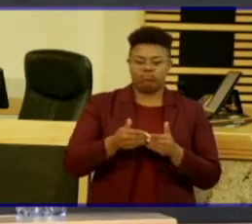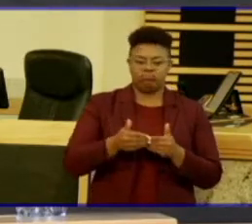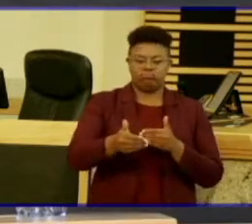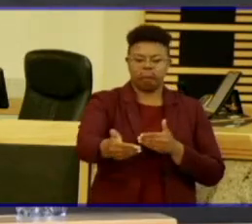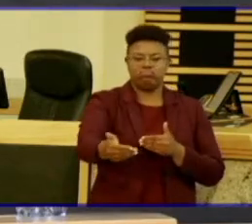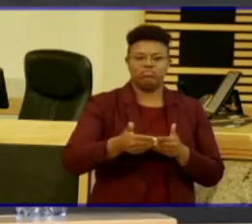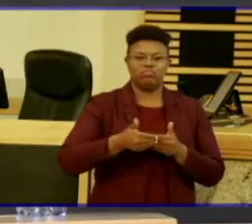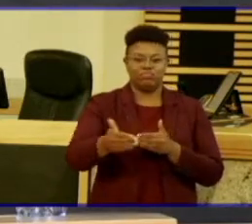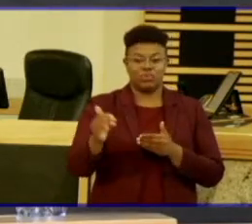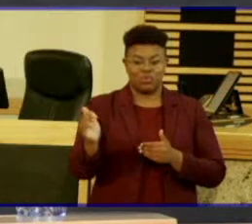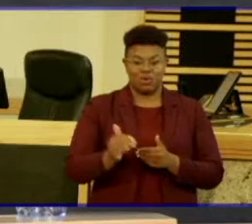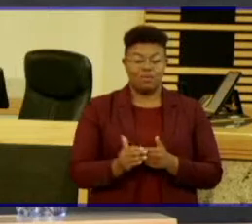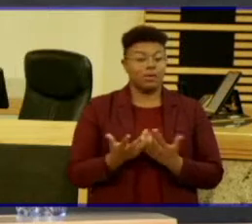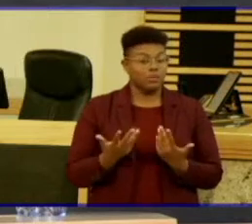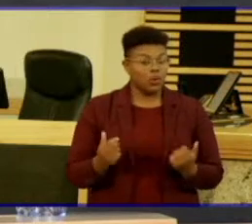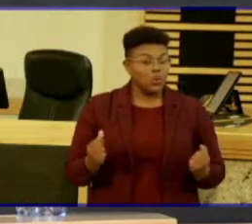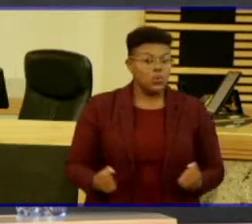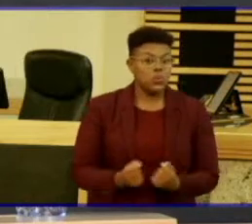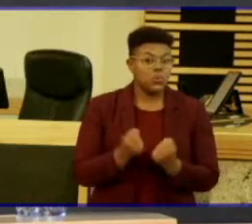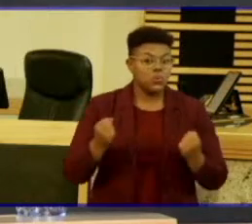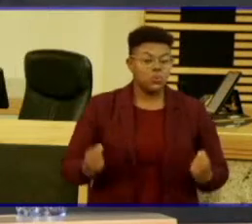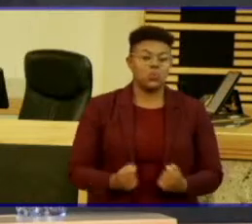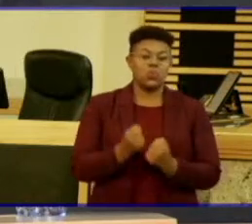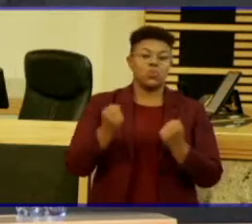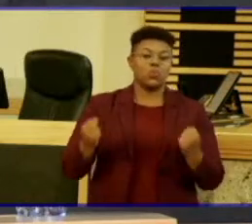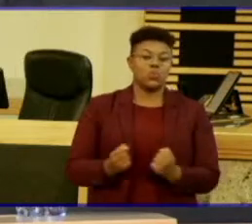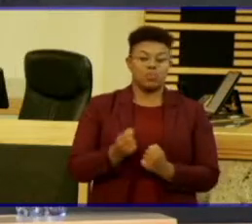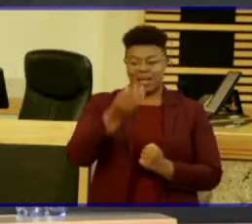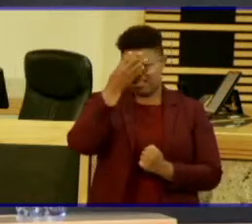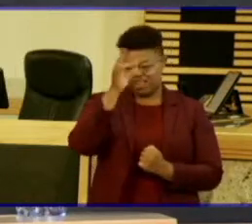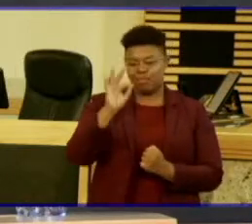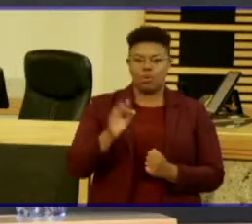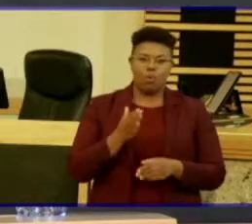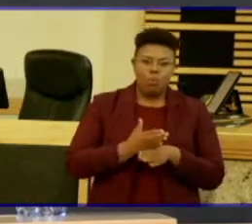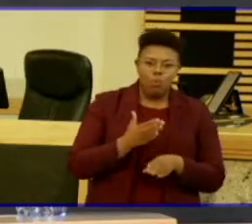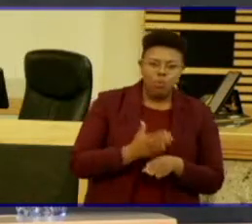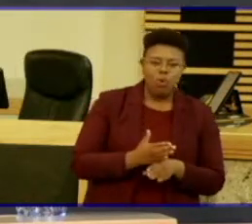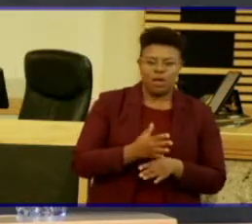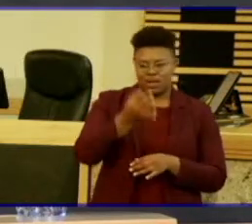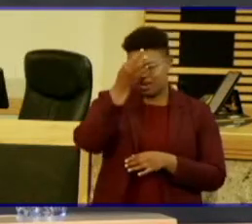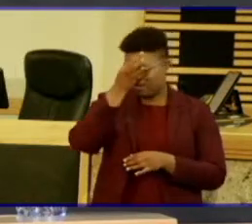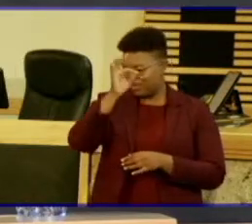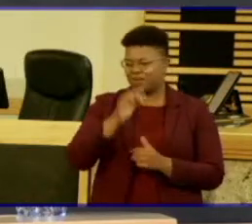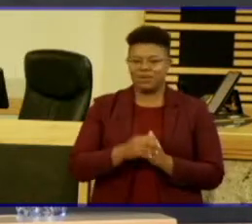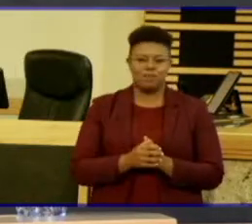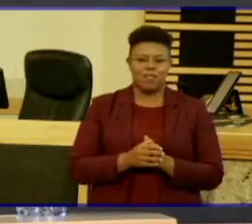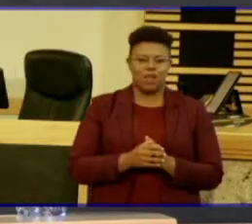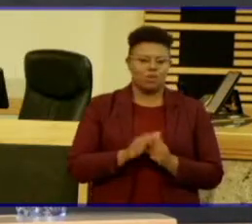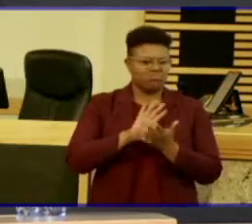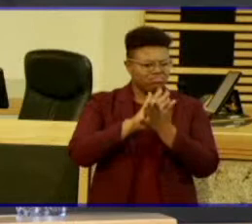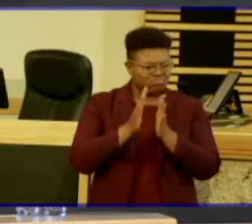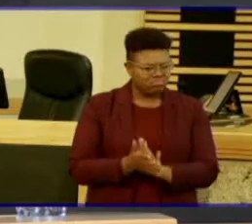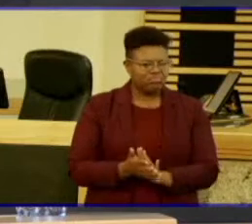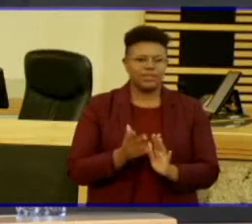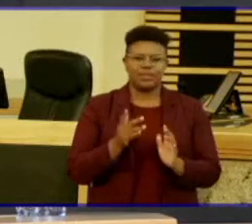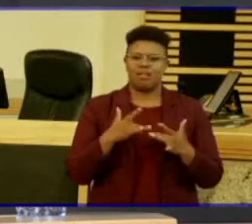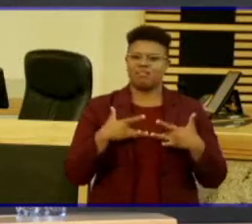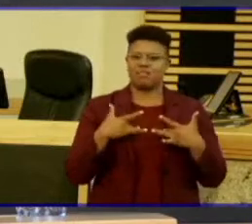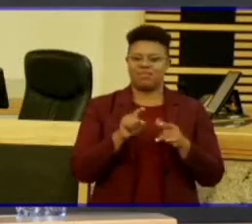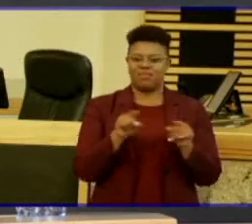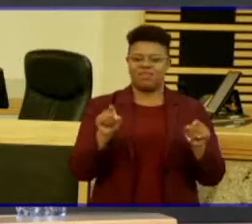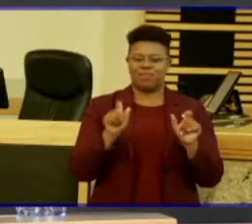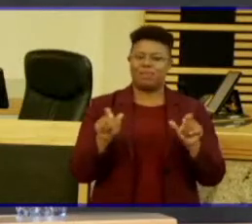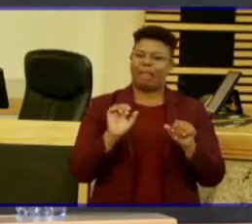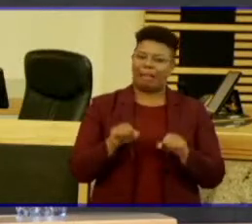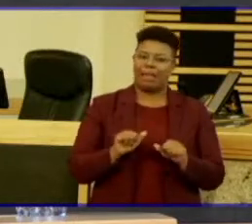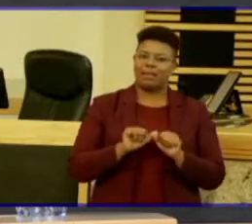year. So we are sekenzwa kabantu bakahulumente, we are sebenza uhulumente uguqula ubomba abantu bakuthi bube